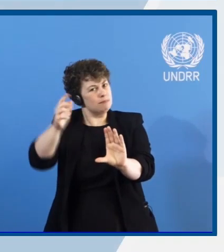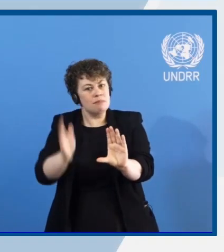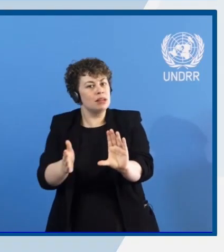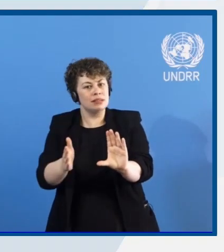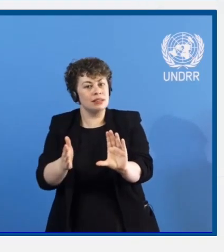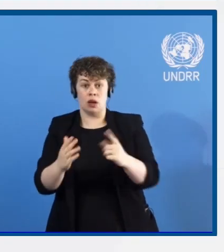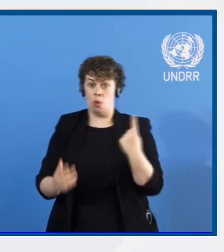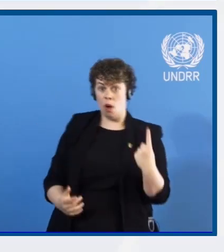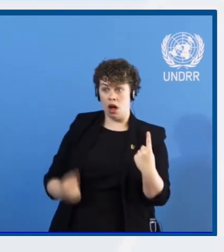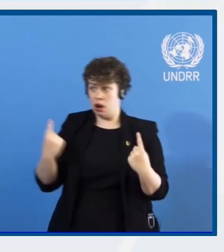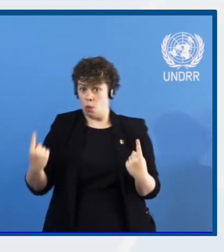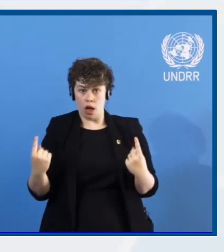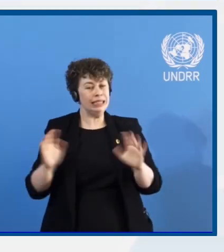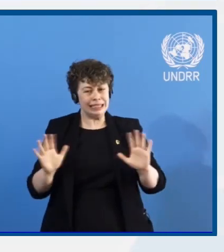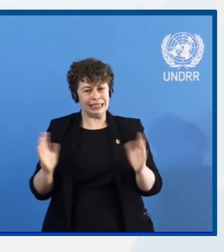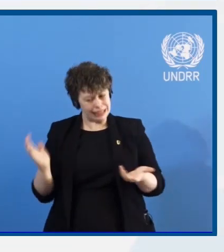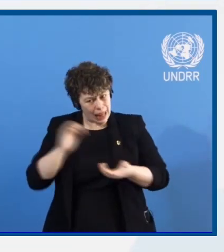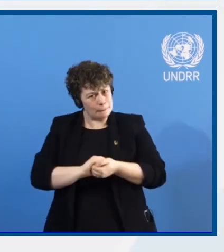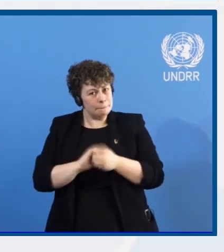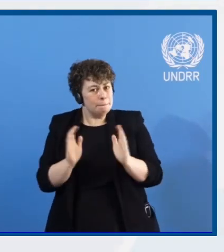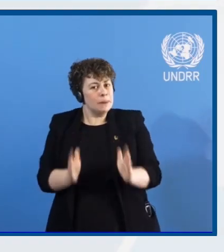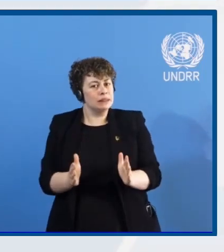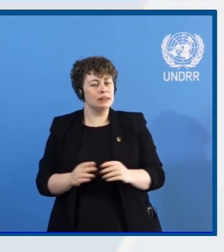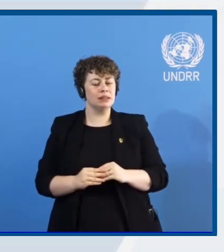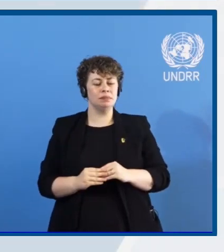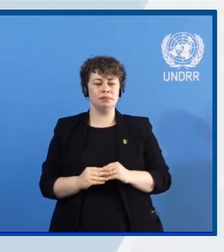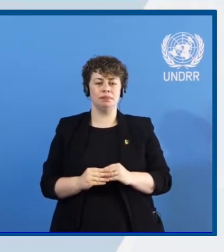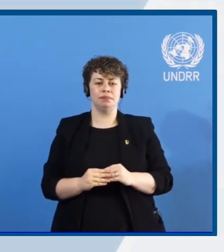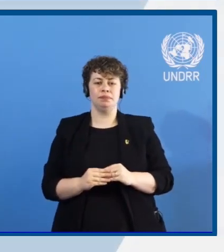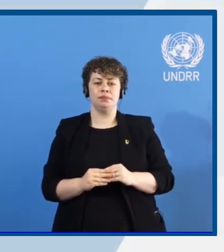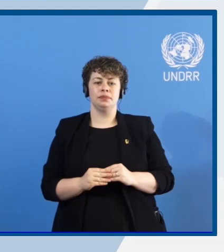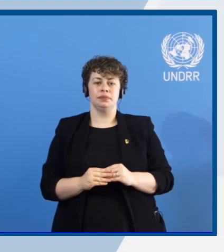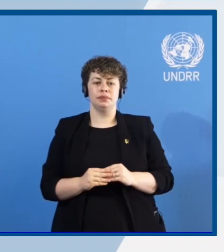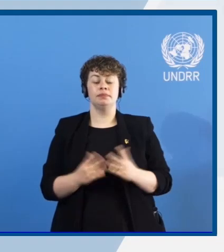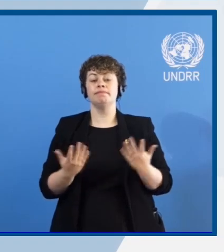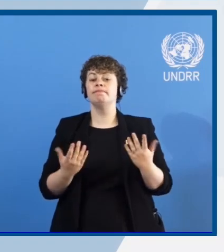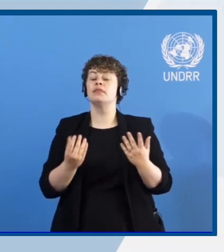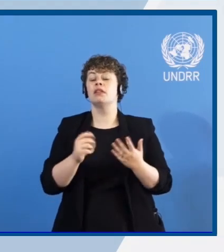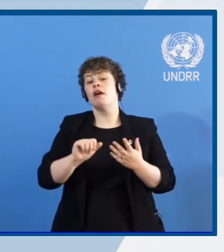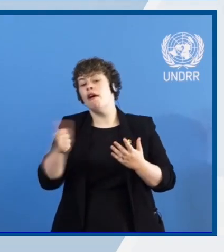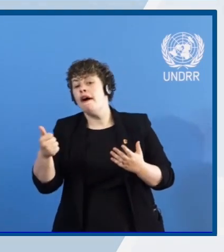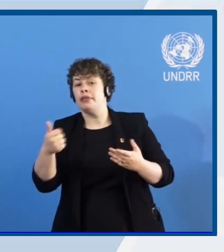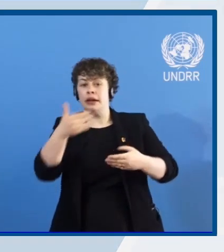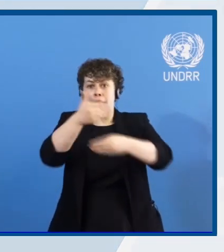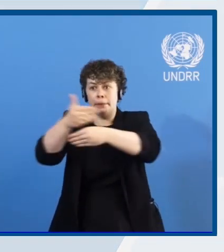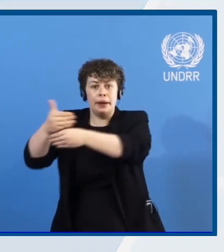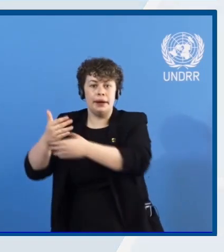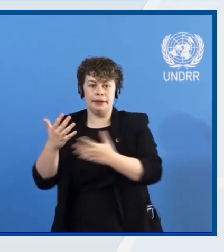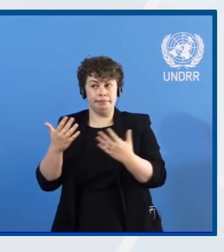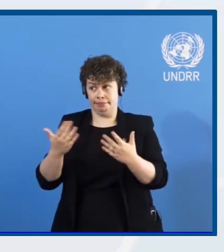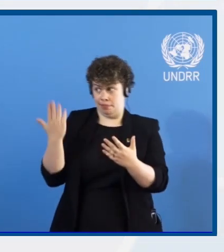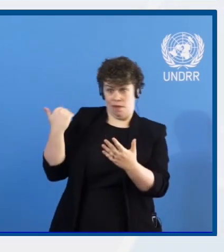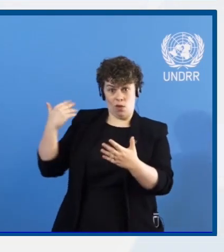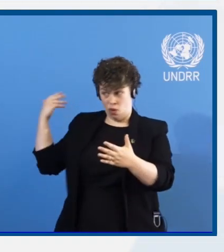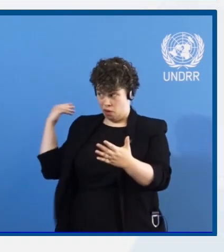some of these barriers, we need to emphasize success and learn from previous experiences. And as you represent,